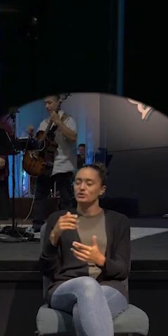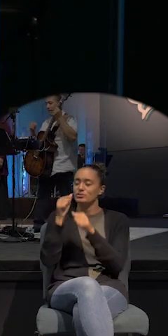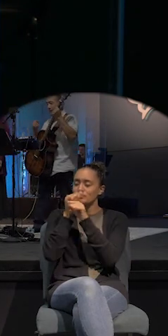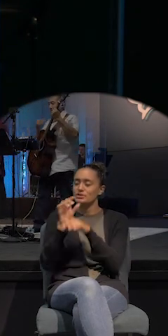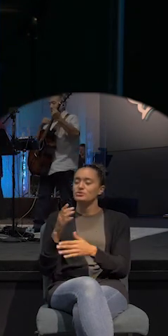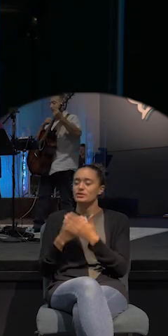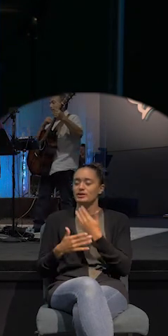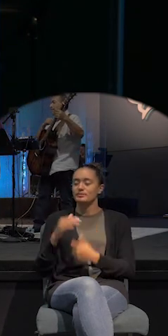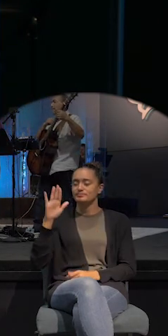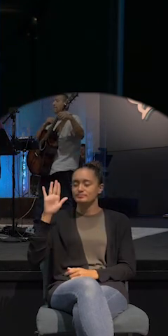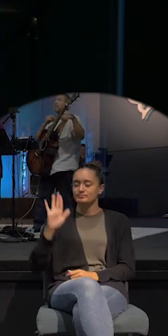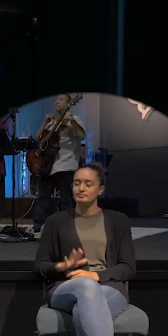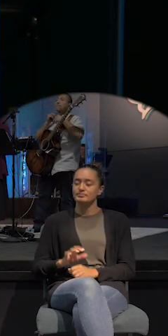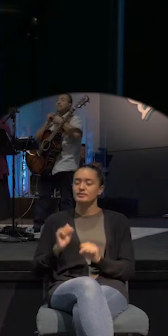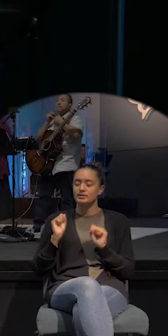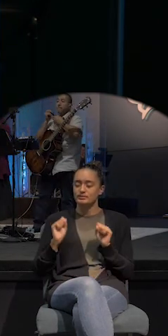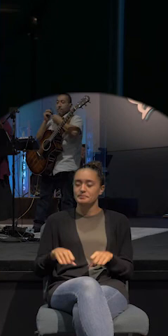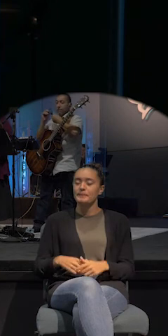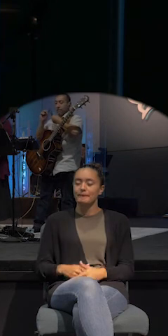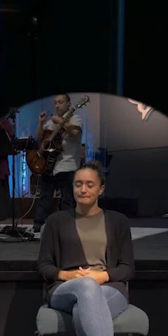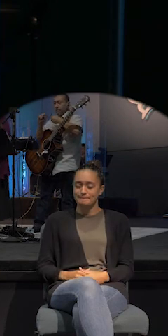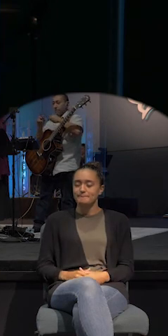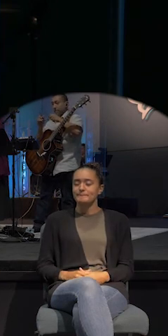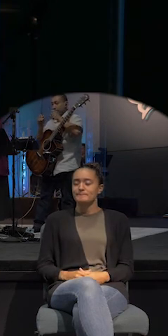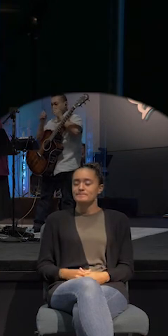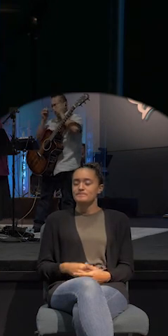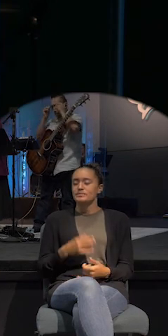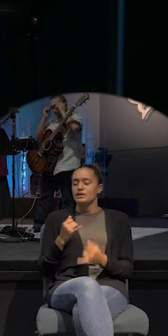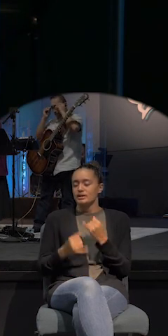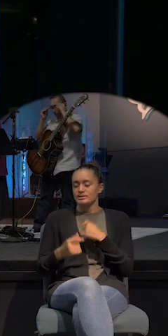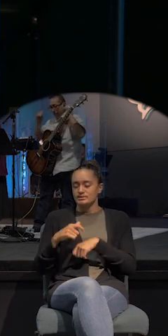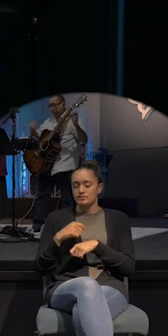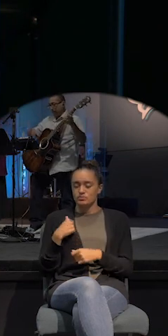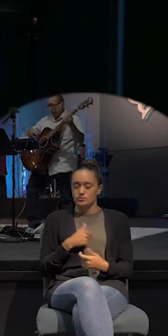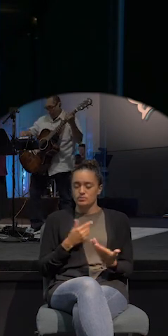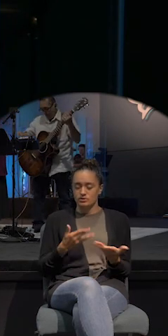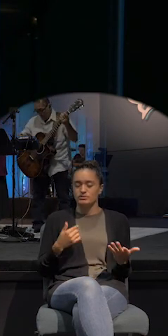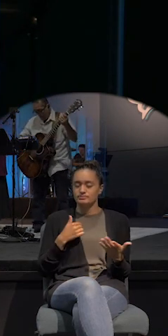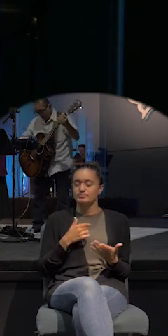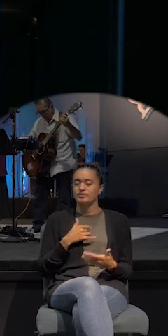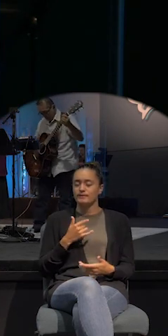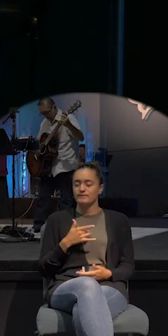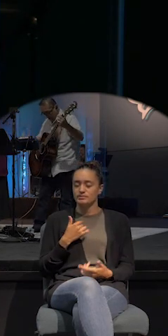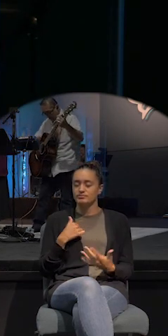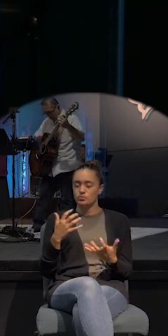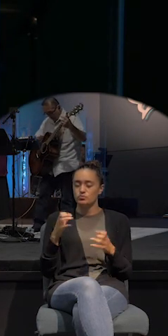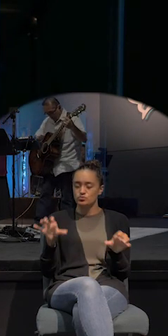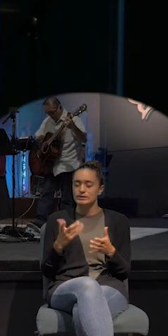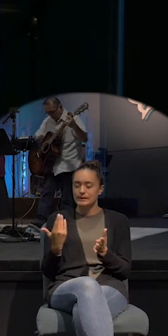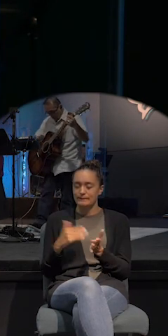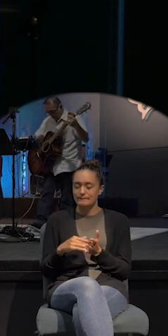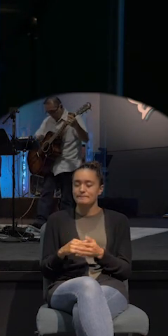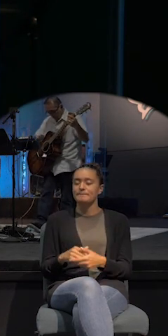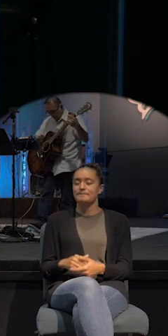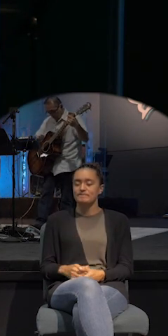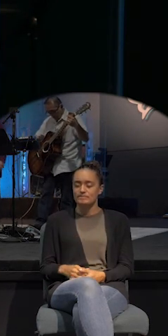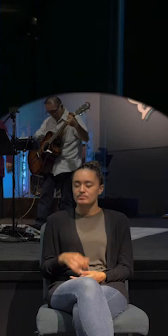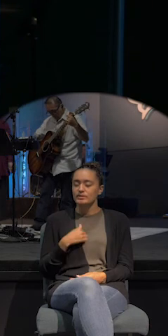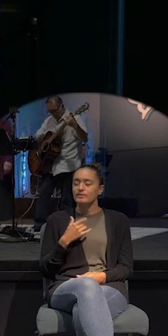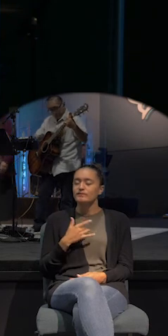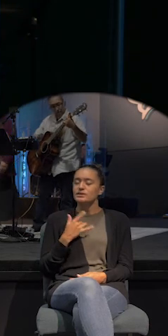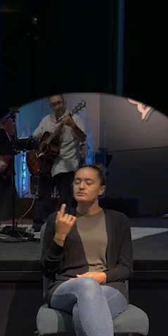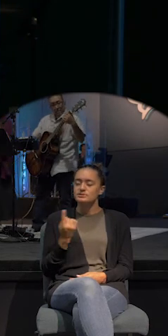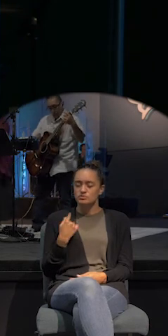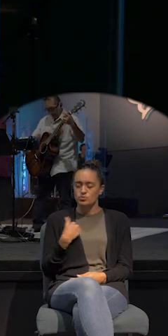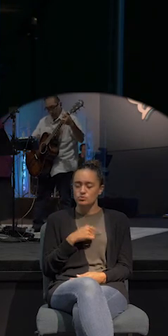You can put your hands down. And last time we were together, and I feel I want to do it again. I feel it's something that